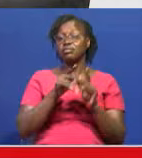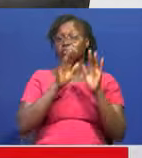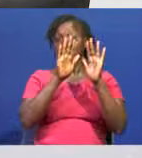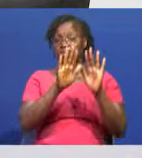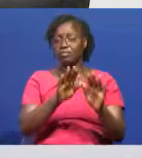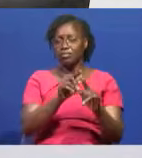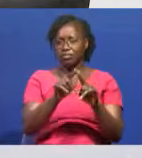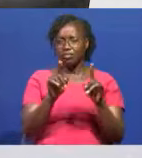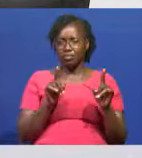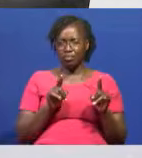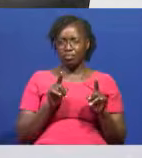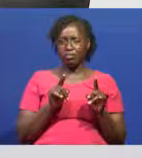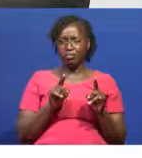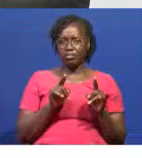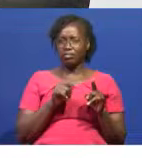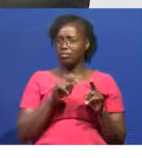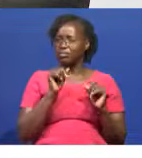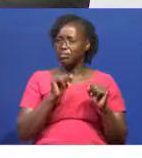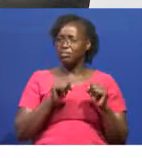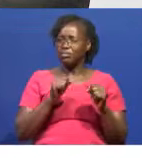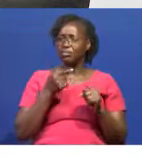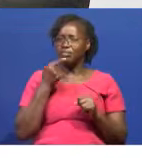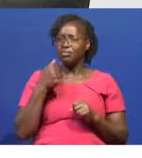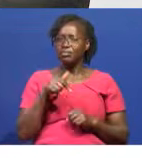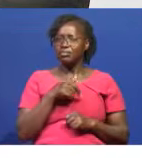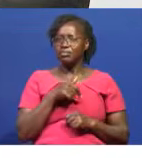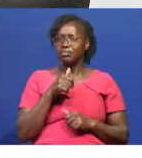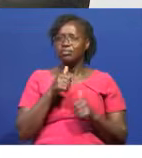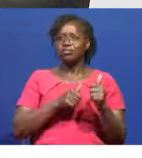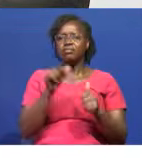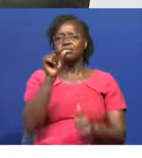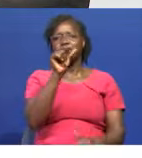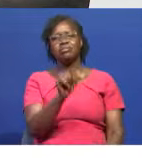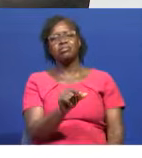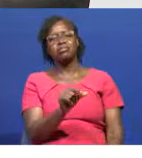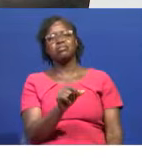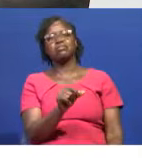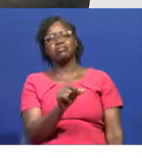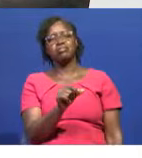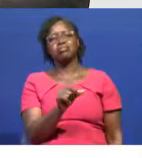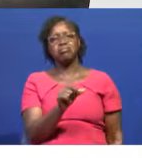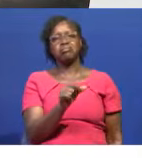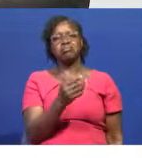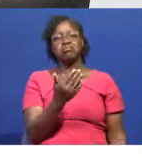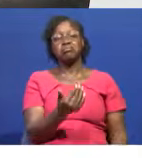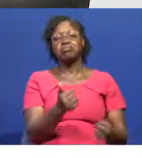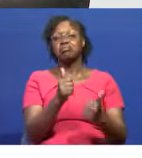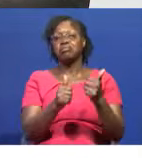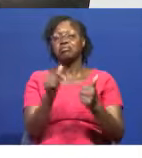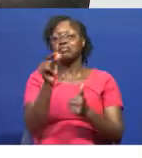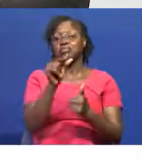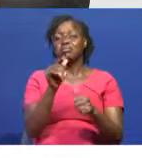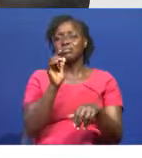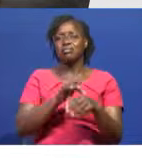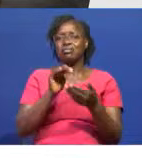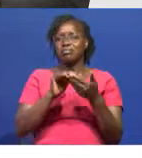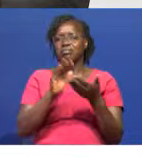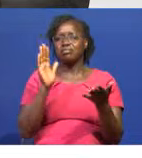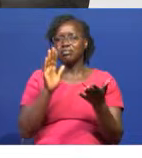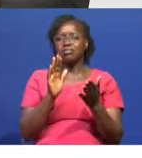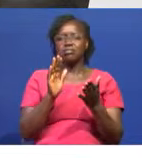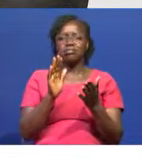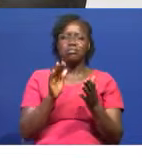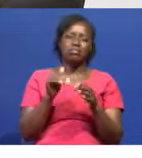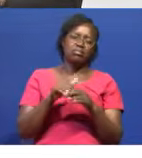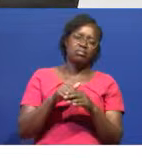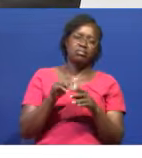Very critical. But would you be able to tell us, like, which regions, children in which regions are most affected when it